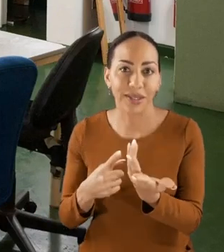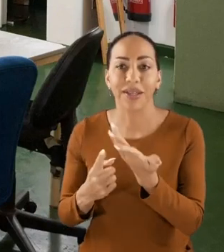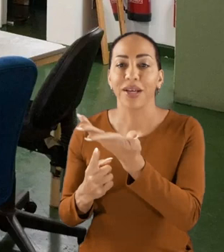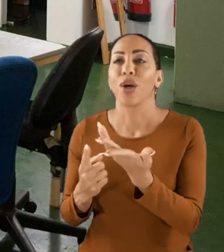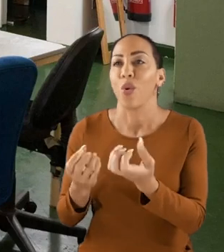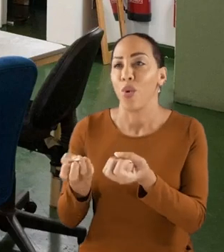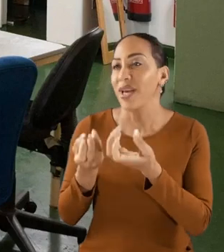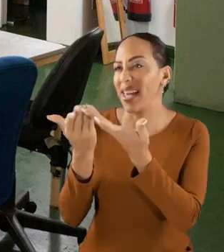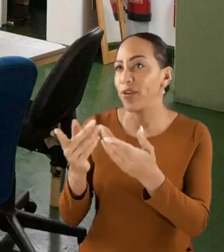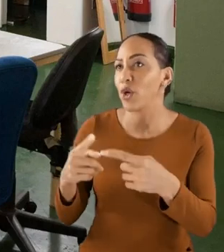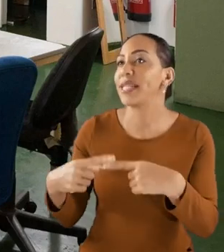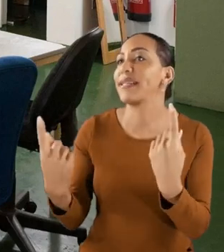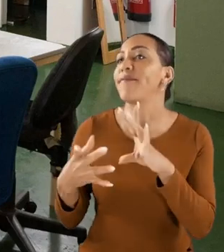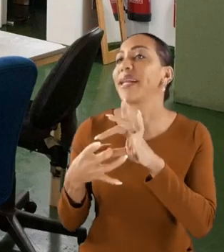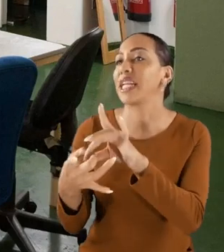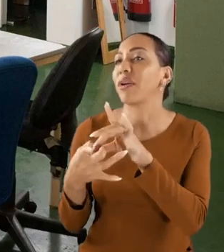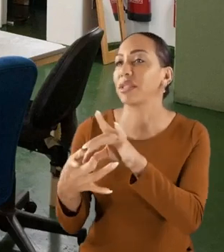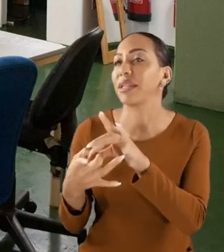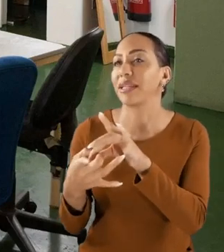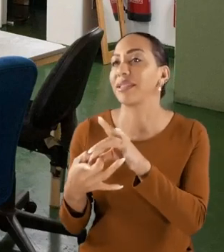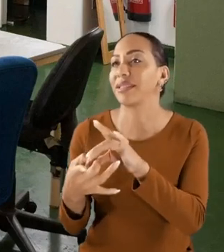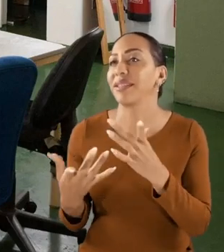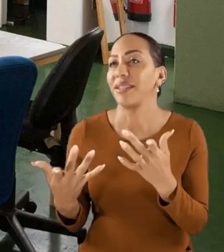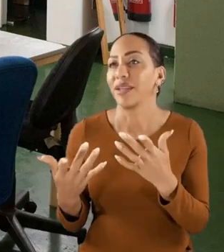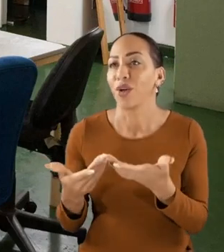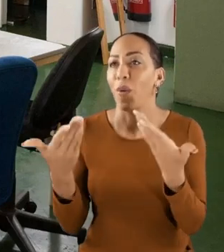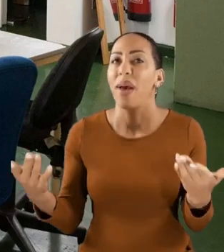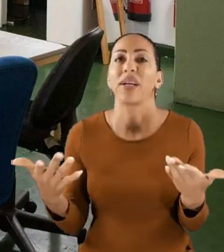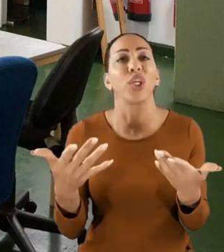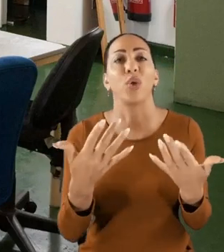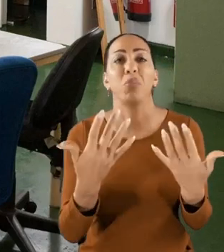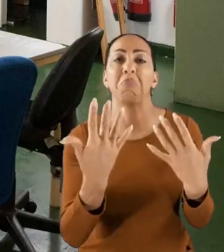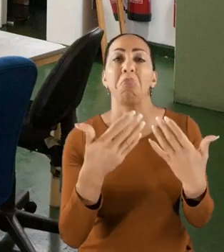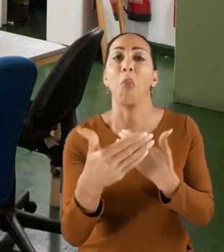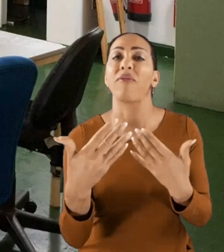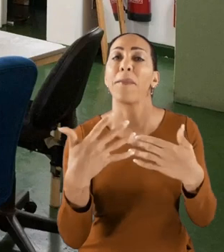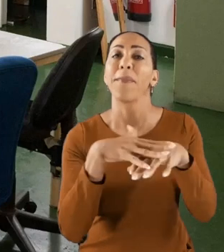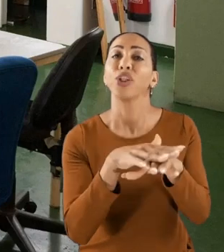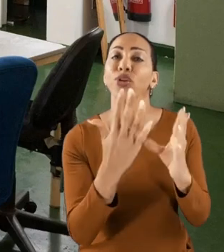a different sort of interaction than if you just had an ordinary audience coming in, I think.